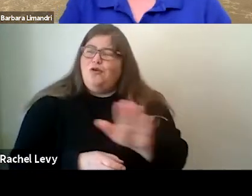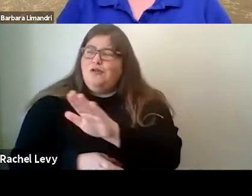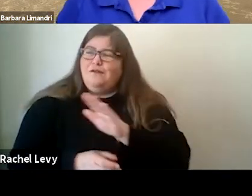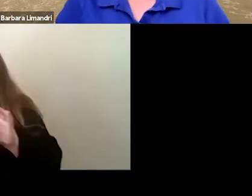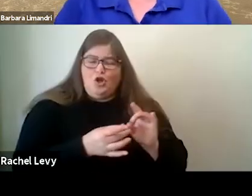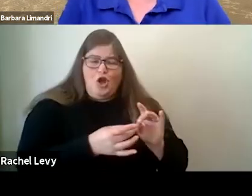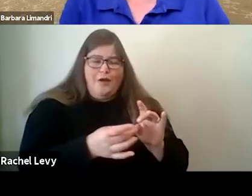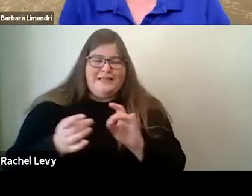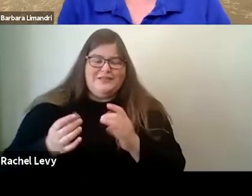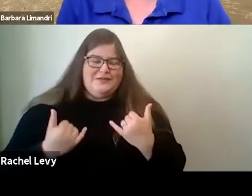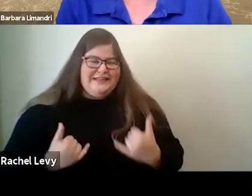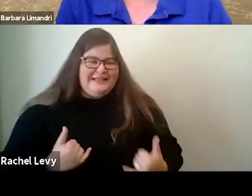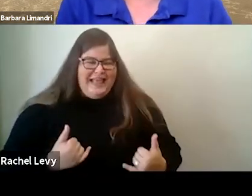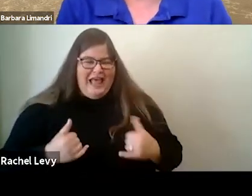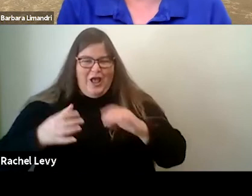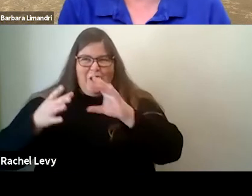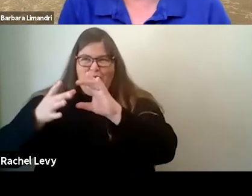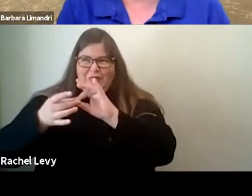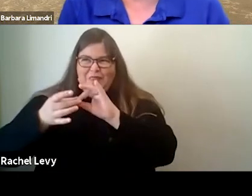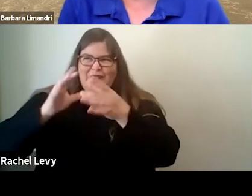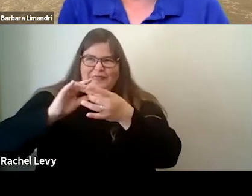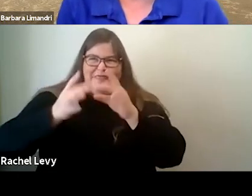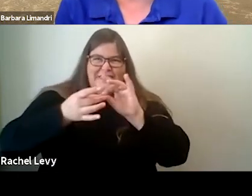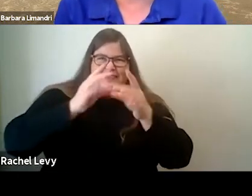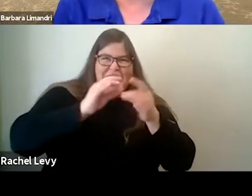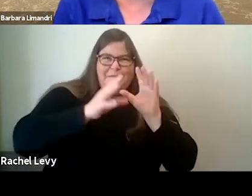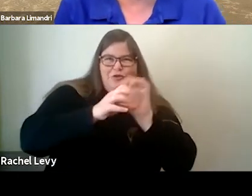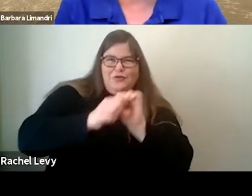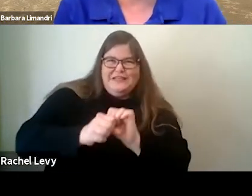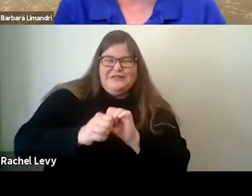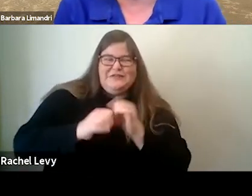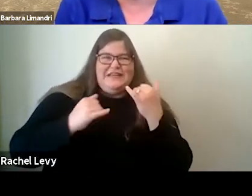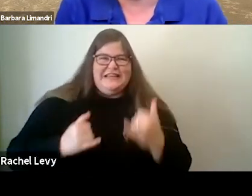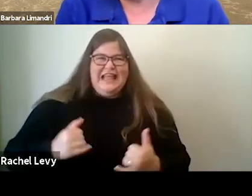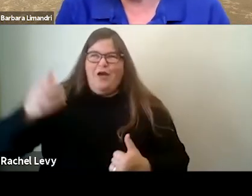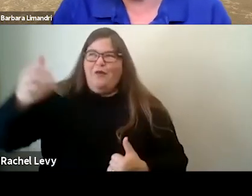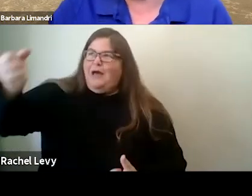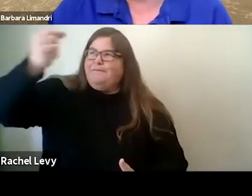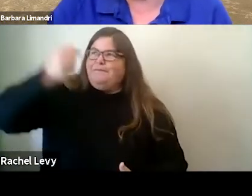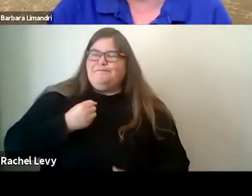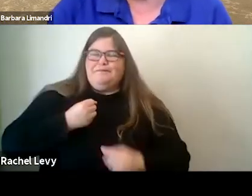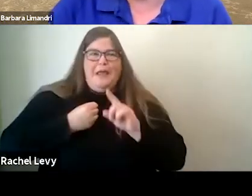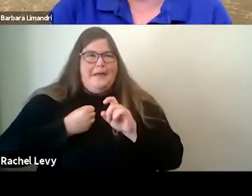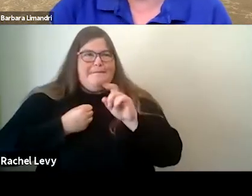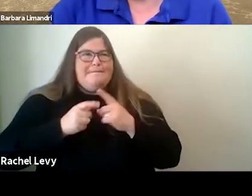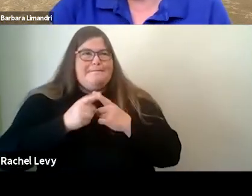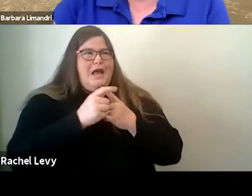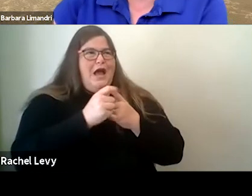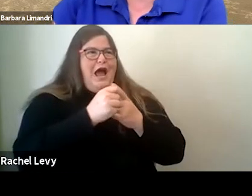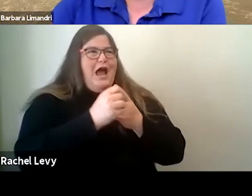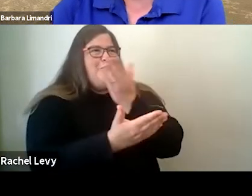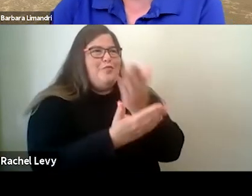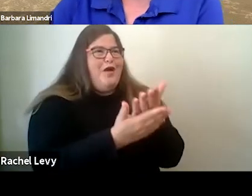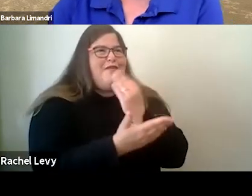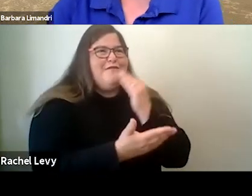tradition, my job is to bring the relay team home, and that's what I want to emphasize right now.